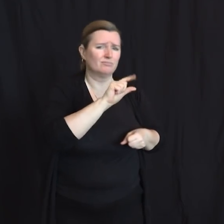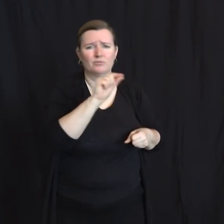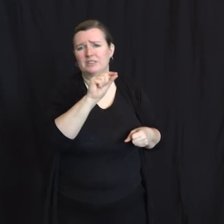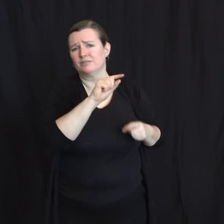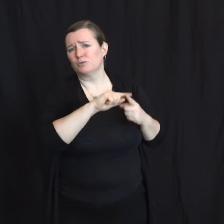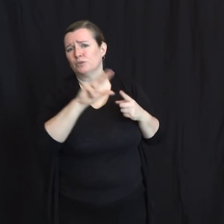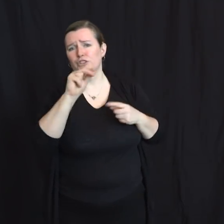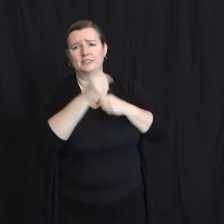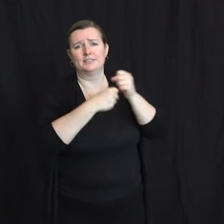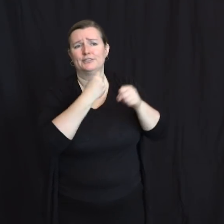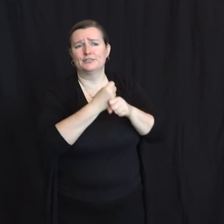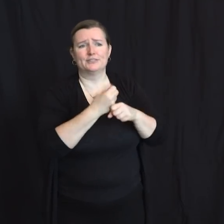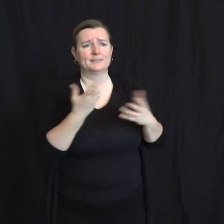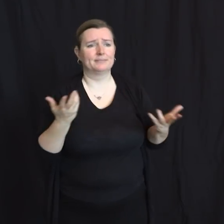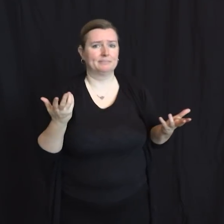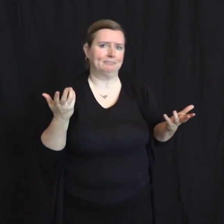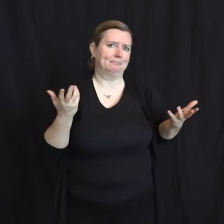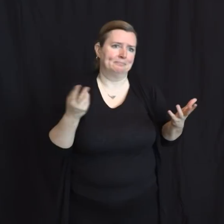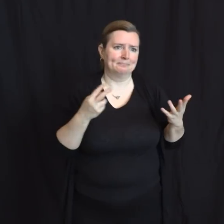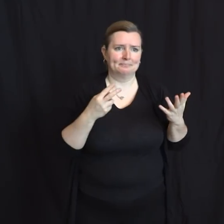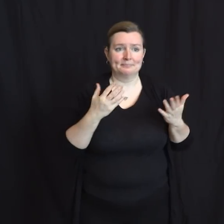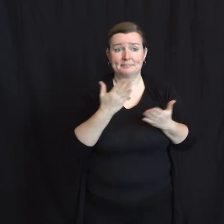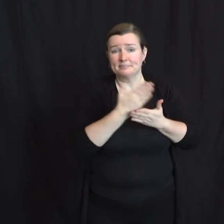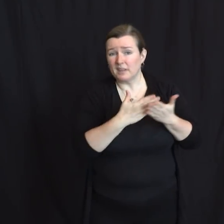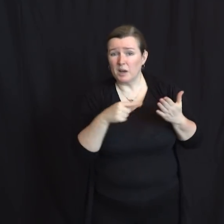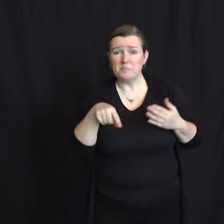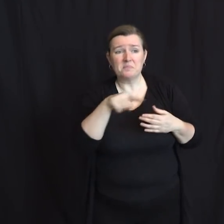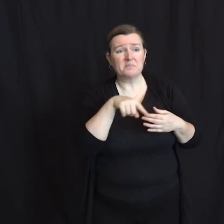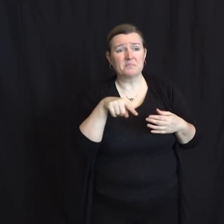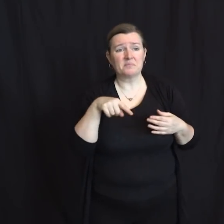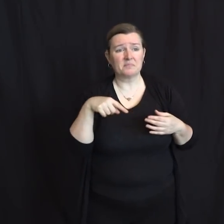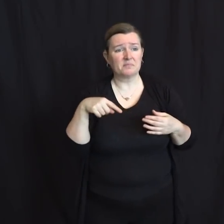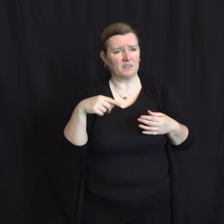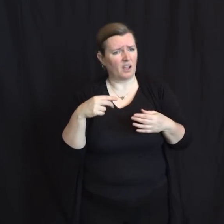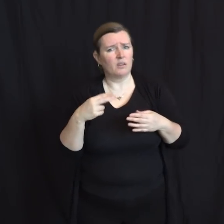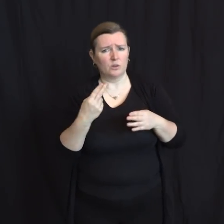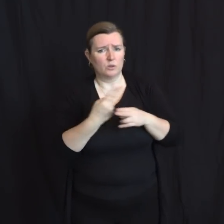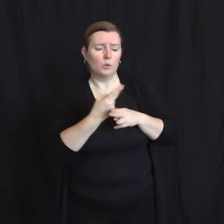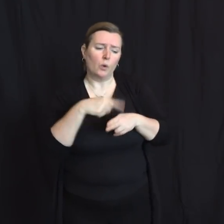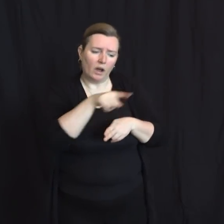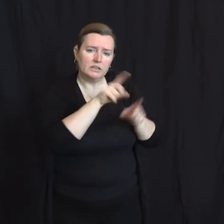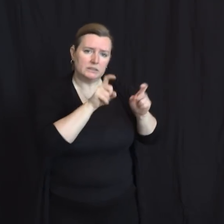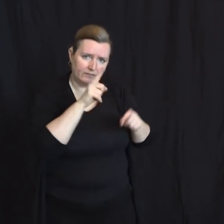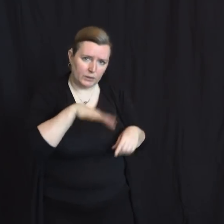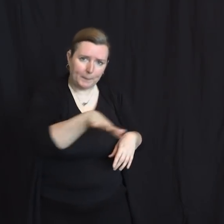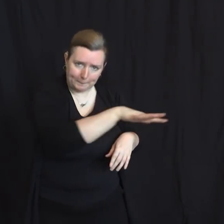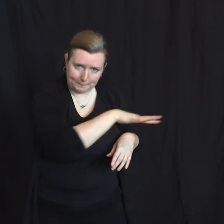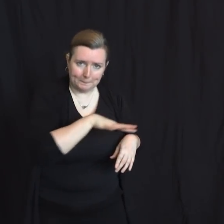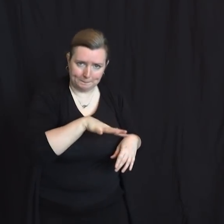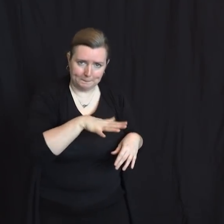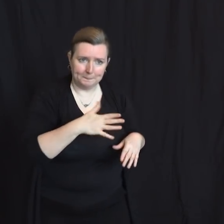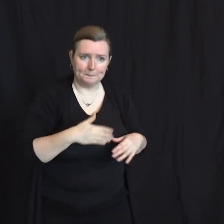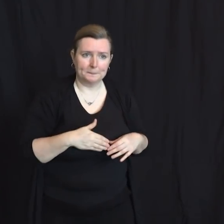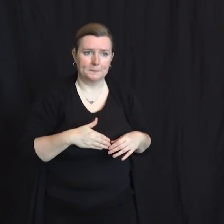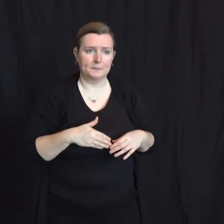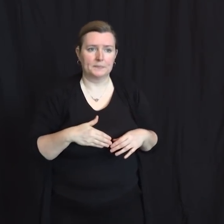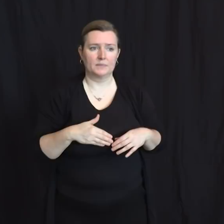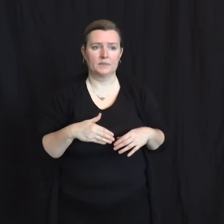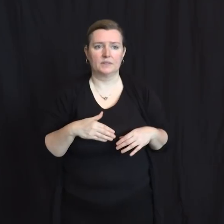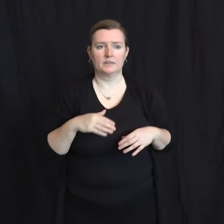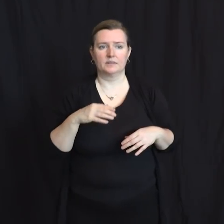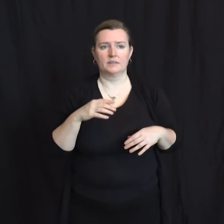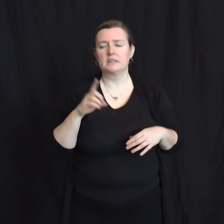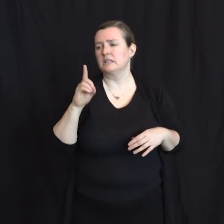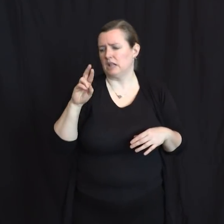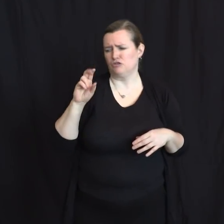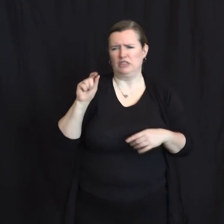communities that are going to be a big pull. But you're also going to have, as Christina has forgot more about this than I'll ever know for sure, you're going to